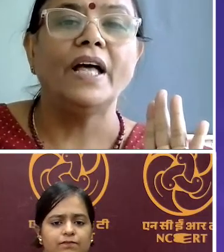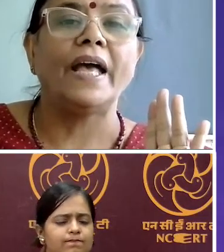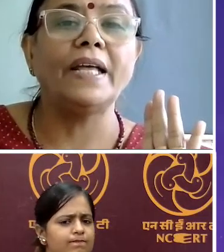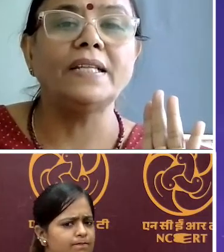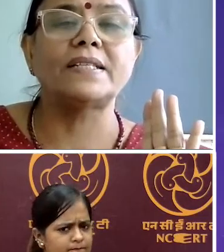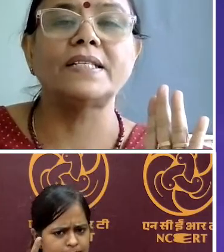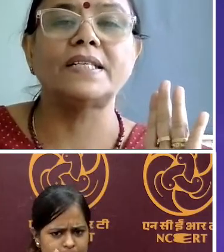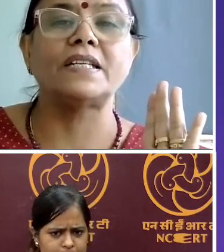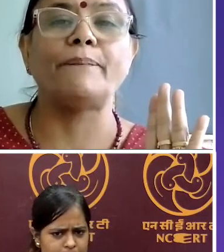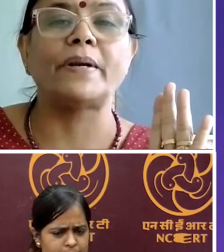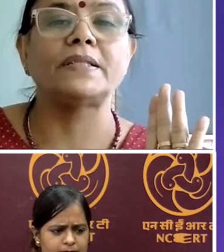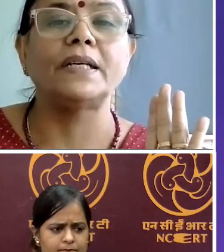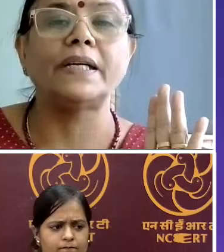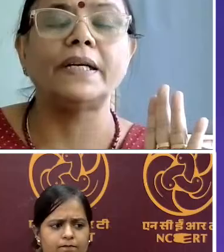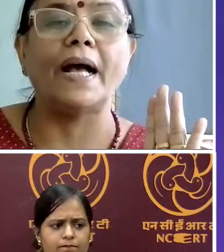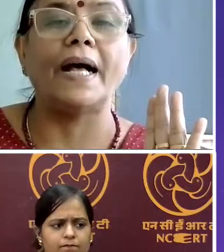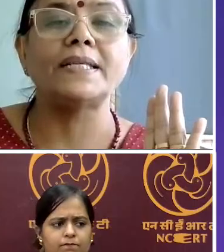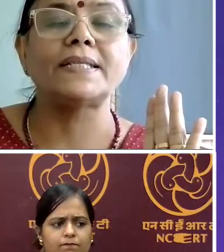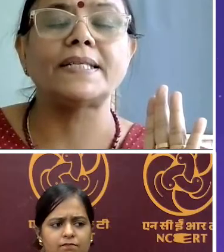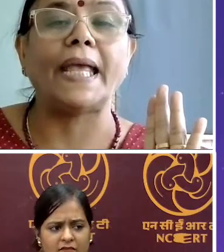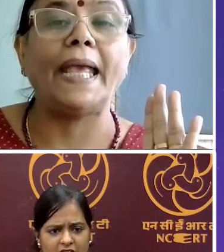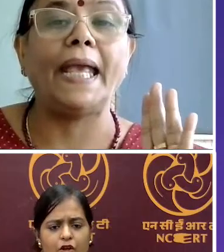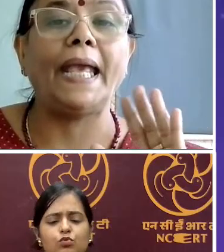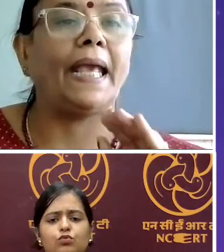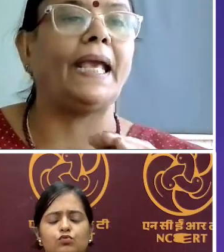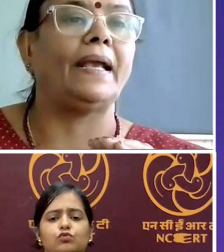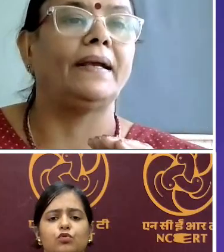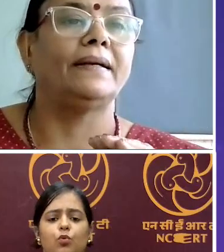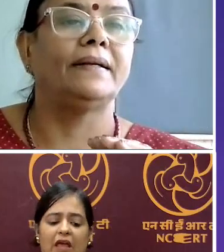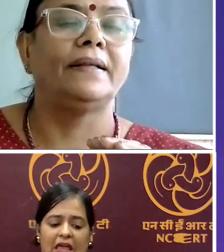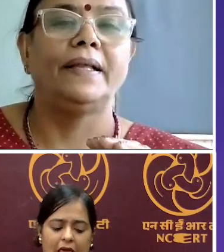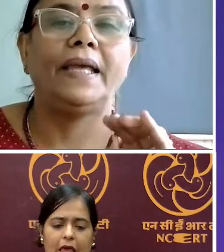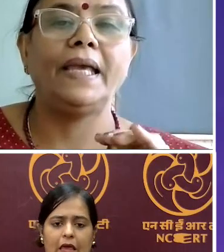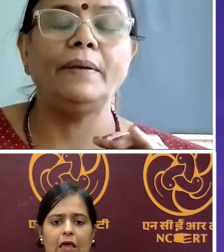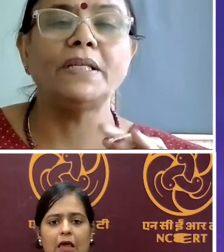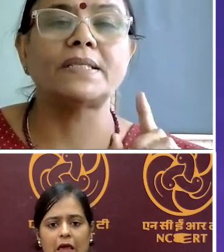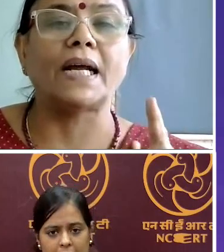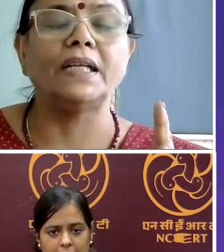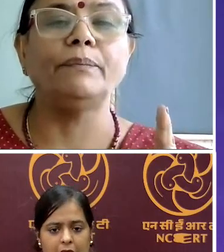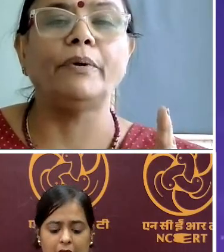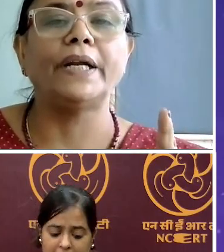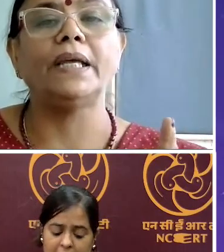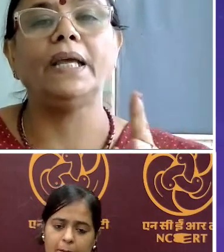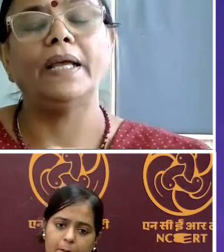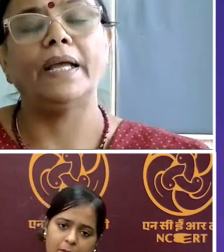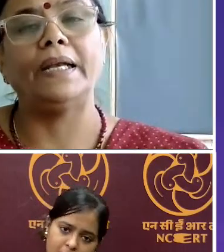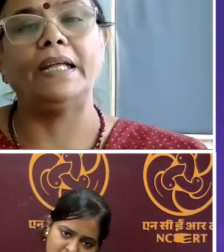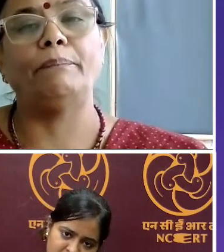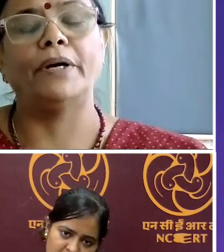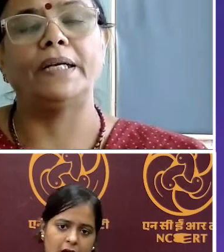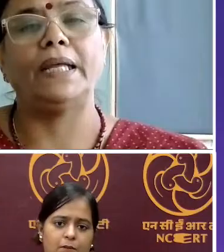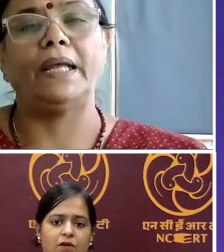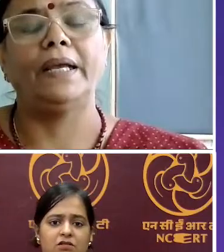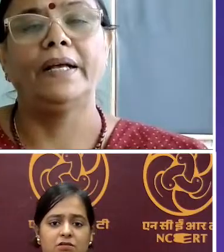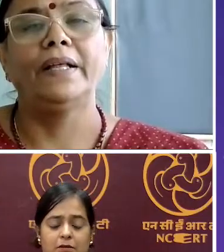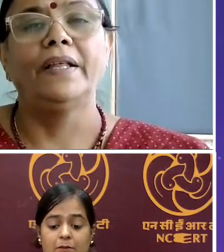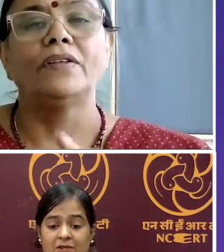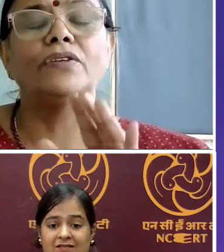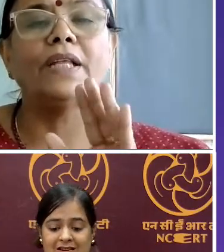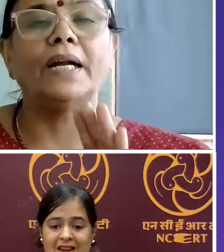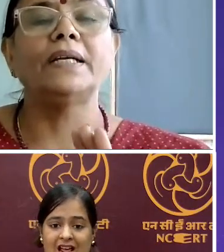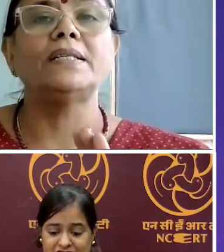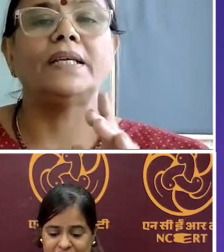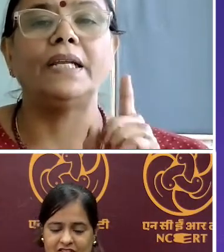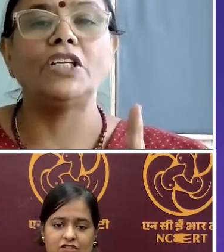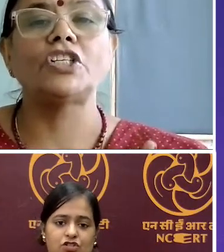Understood? Hence this is represented as AA. A means starting point A, ending point A.